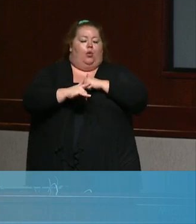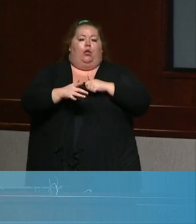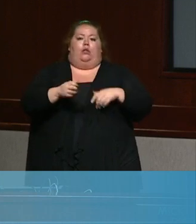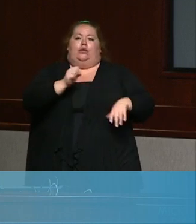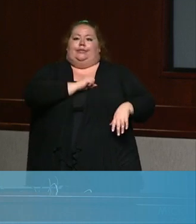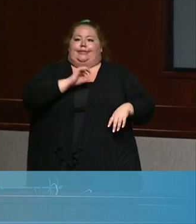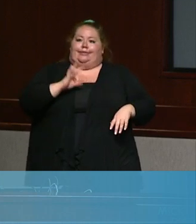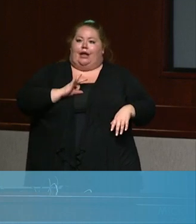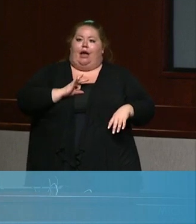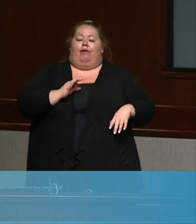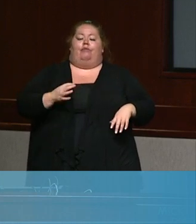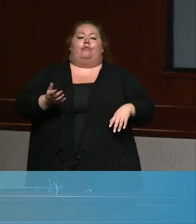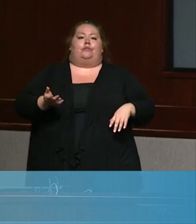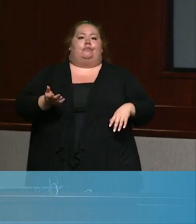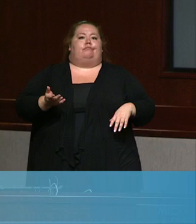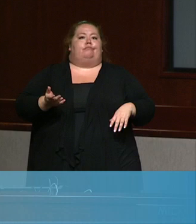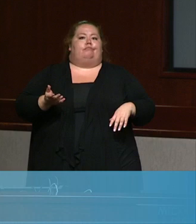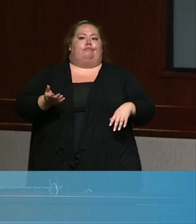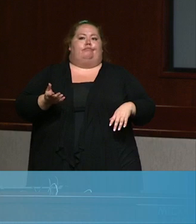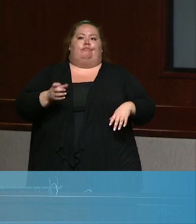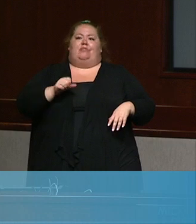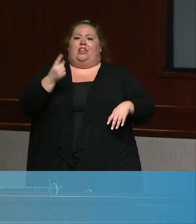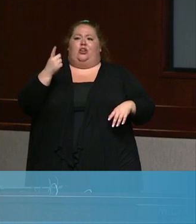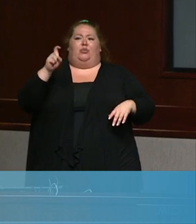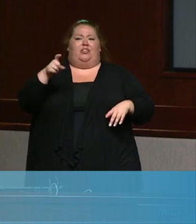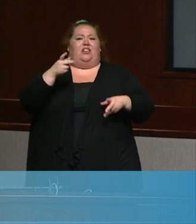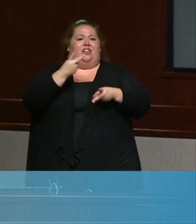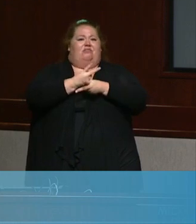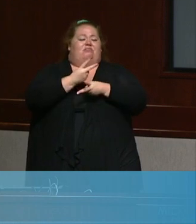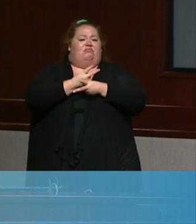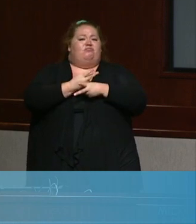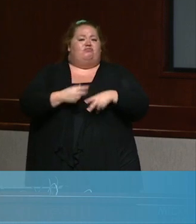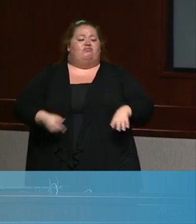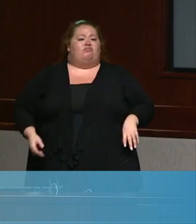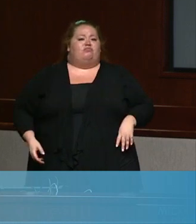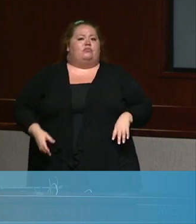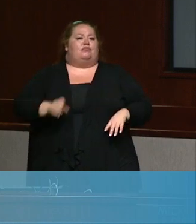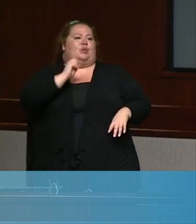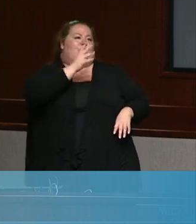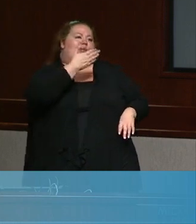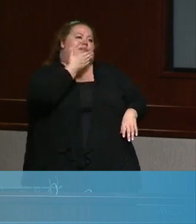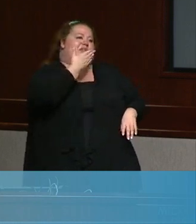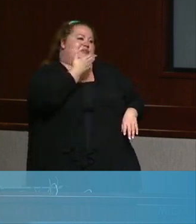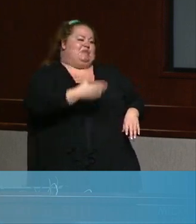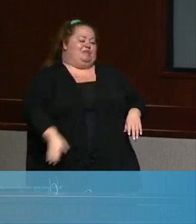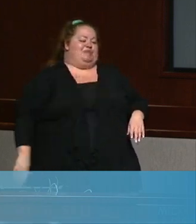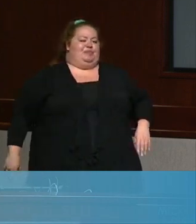and available for anybody that needs them. Okay, Matt, thanks so much. Thank you.